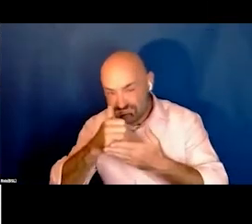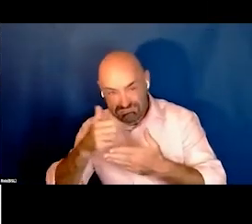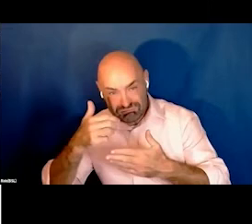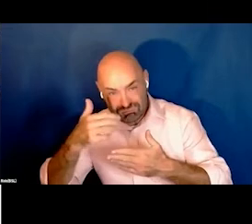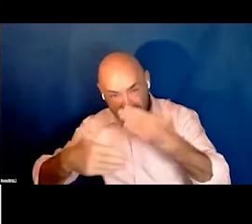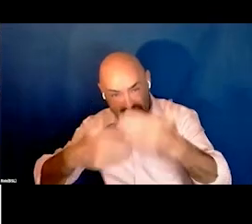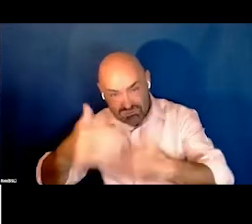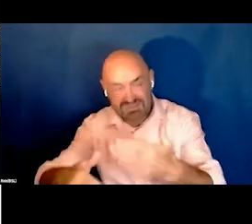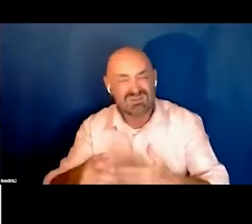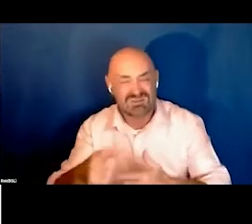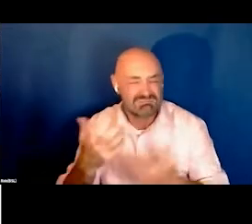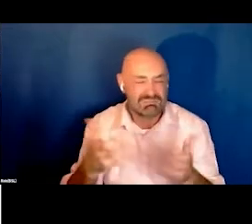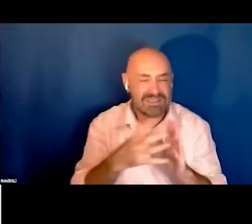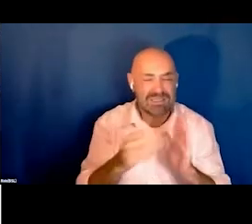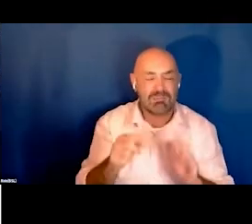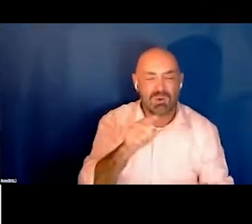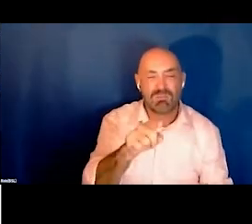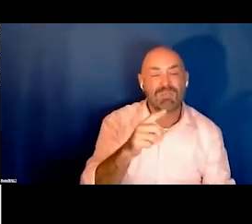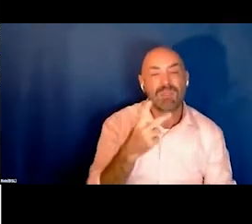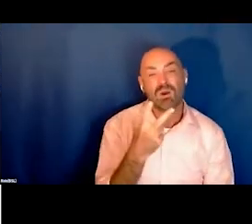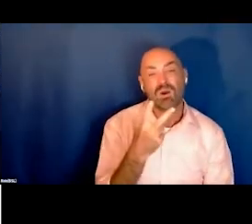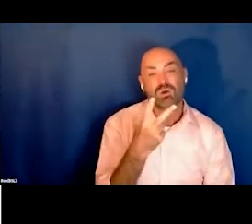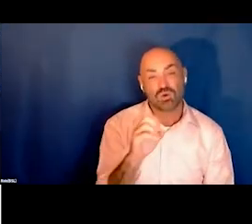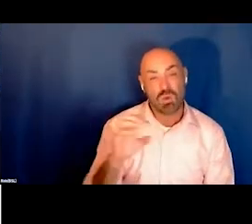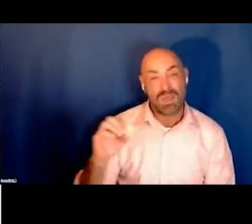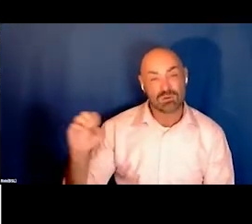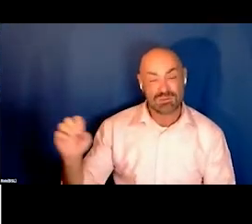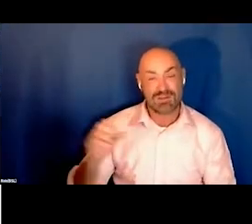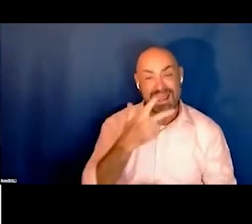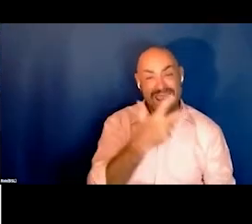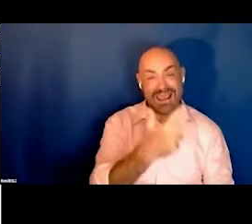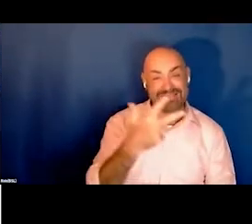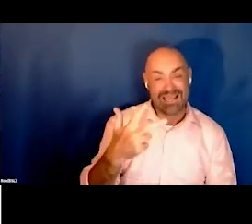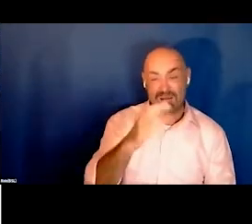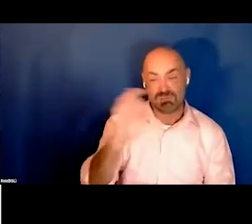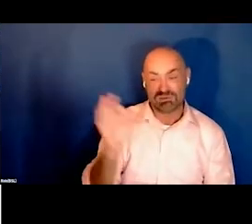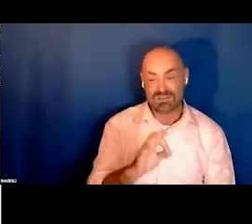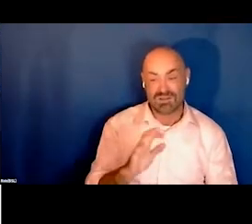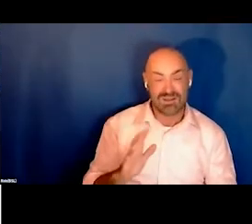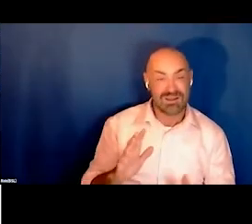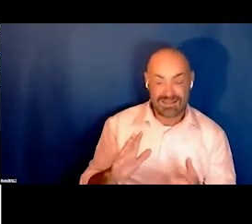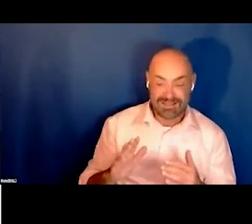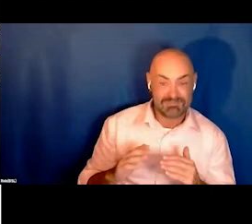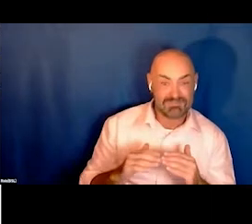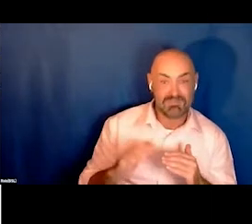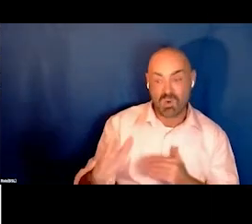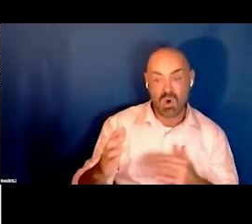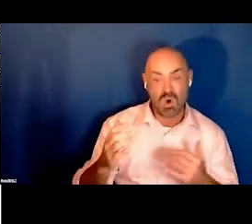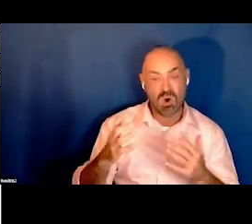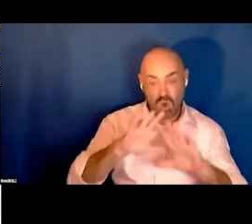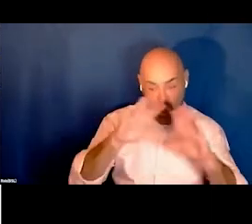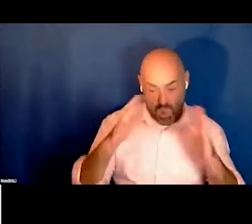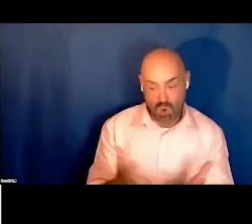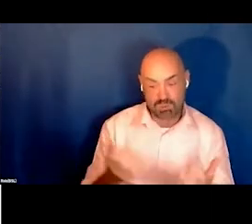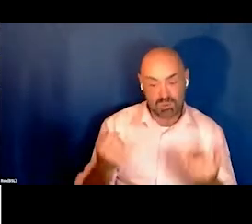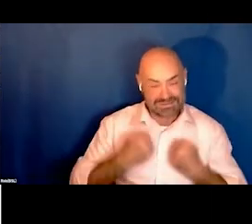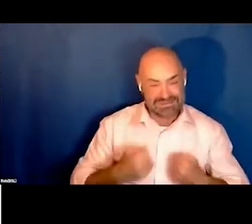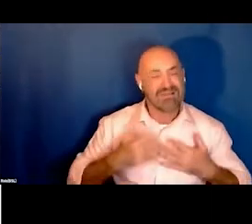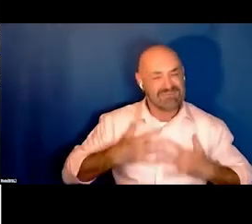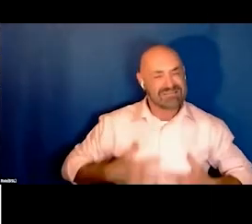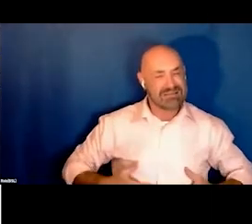an example, in 2000, 88% of the increased burden of global disease, which is physical disease